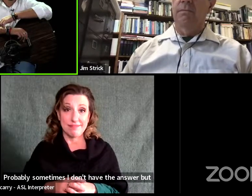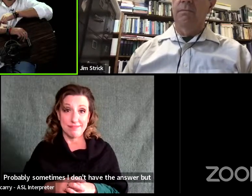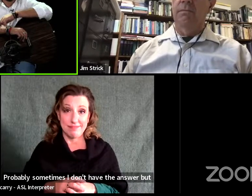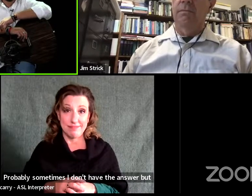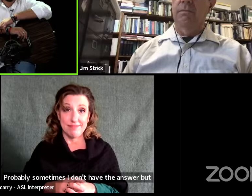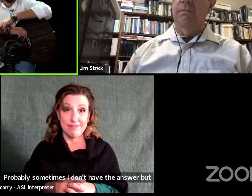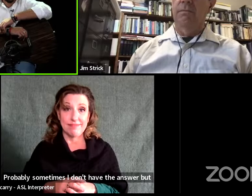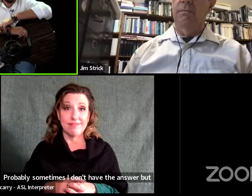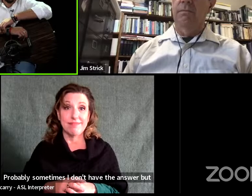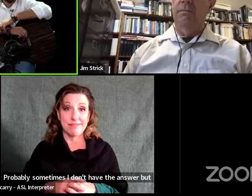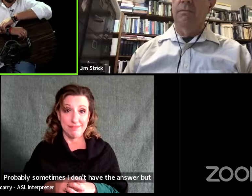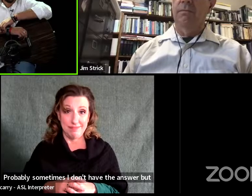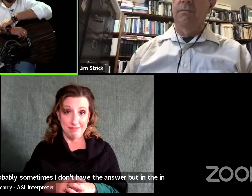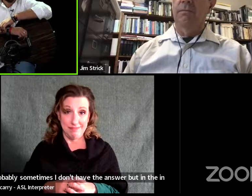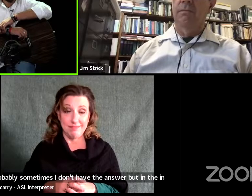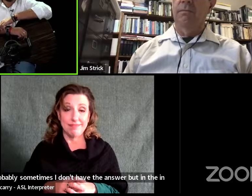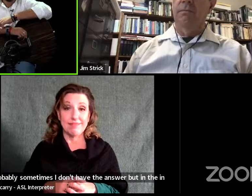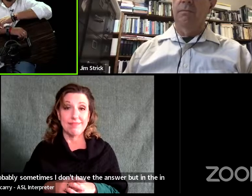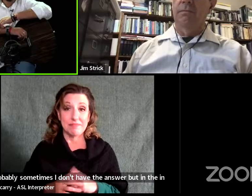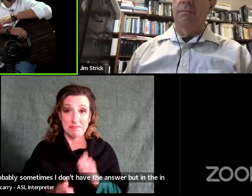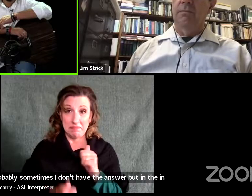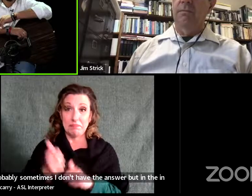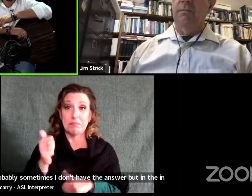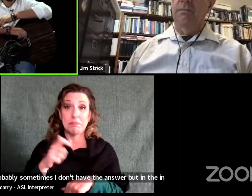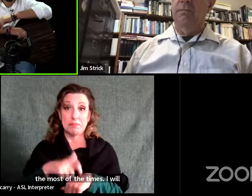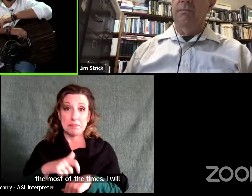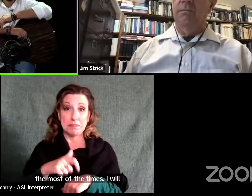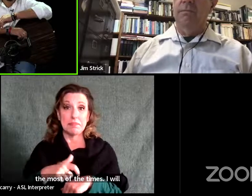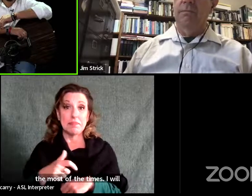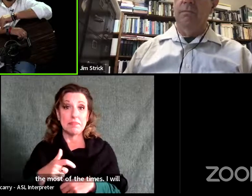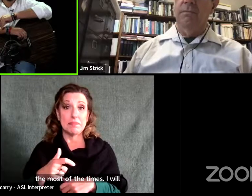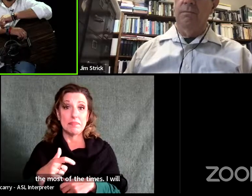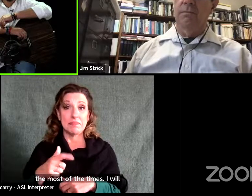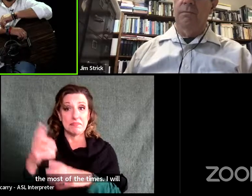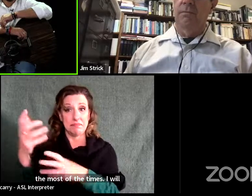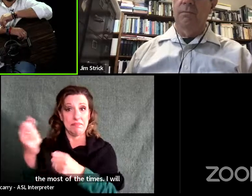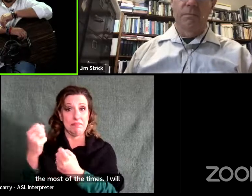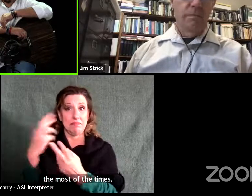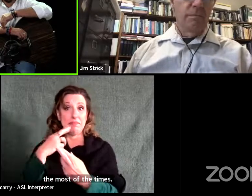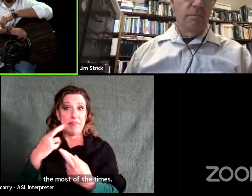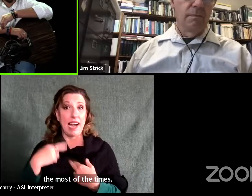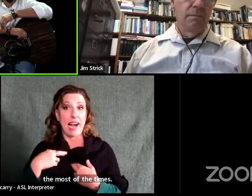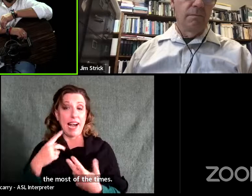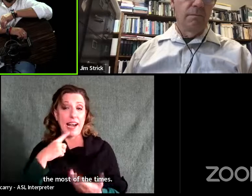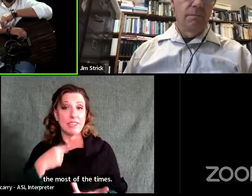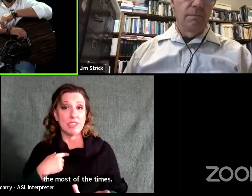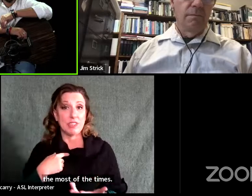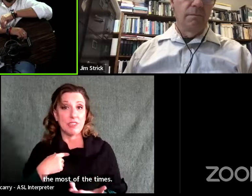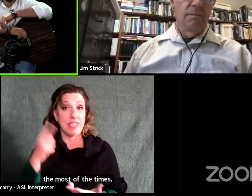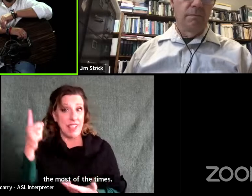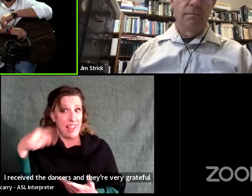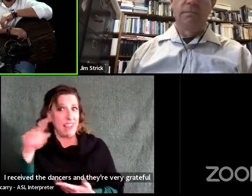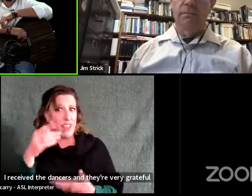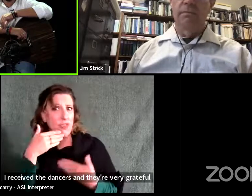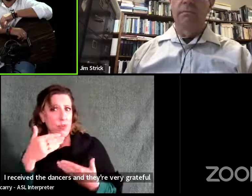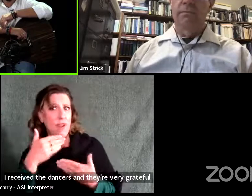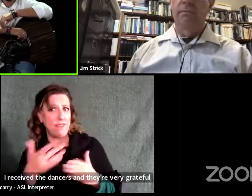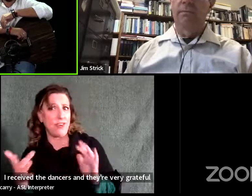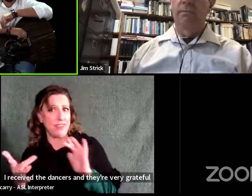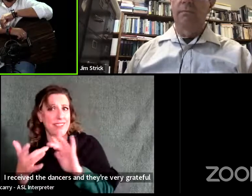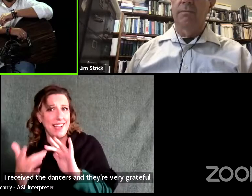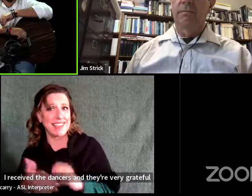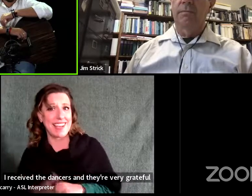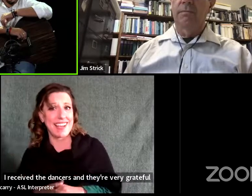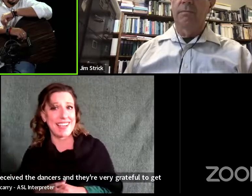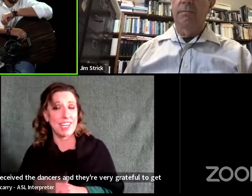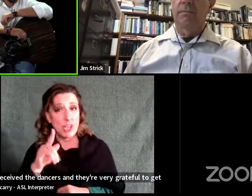in the most of the times, I receive the answers, and they're very grateful to get contacted. And when